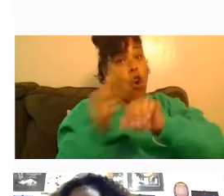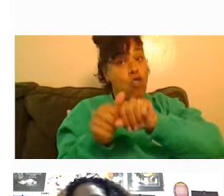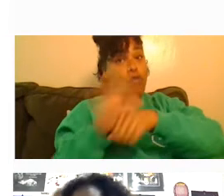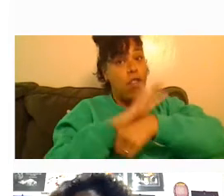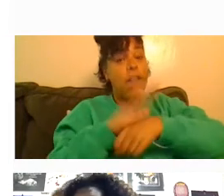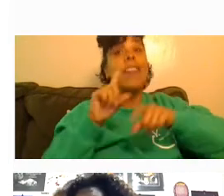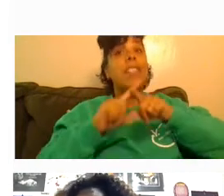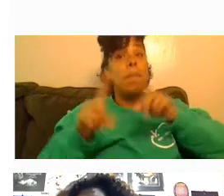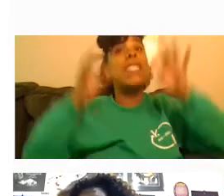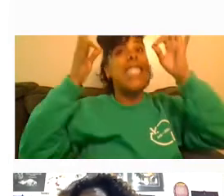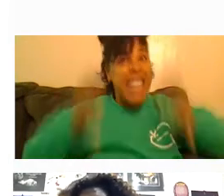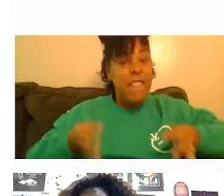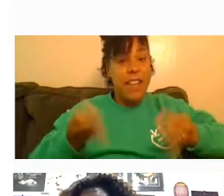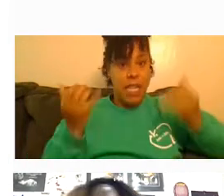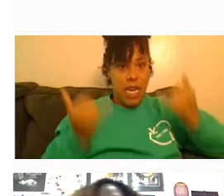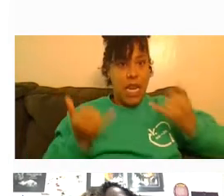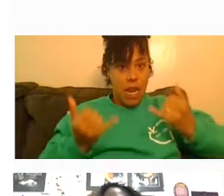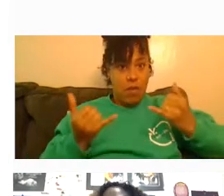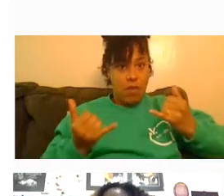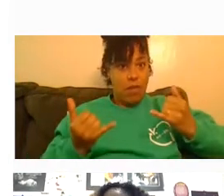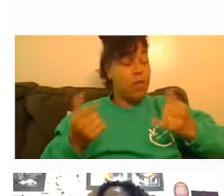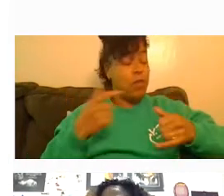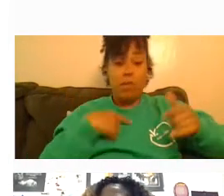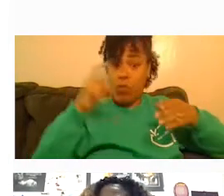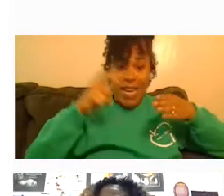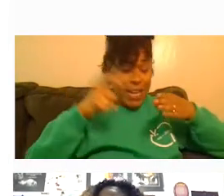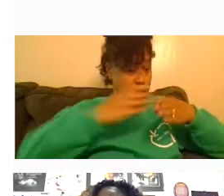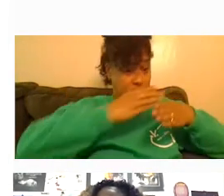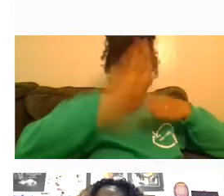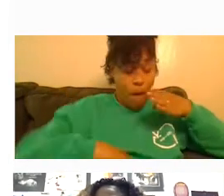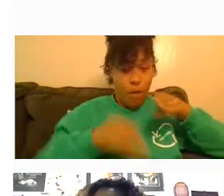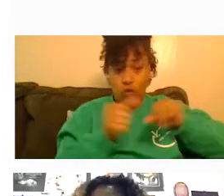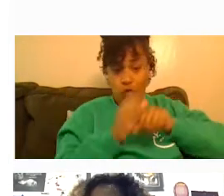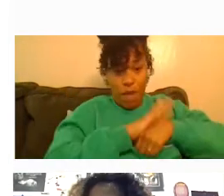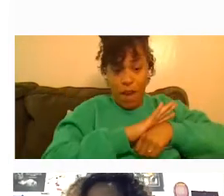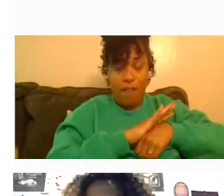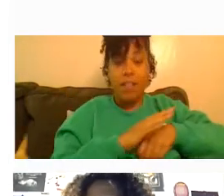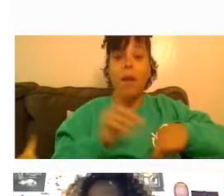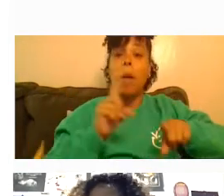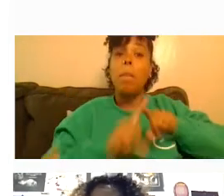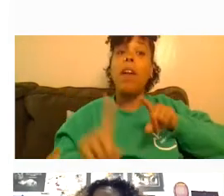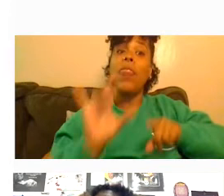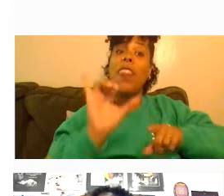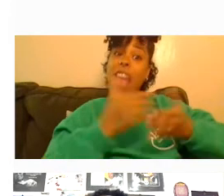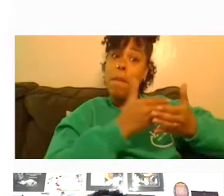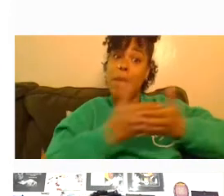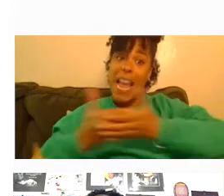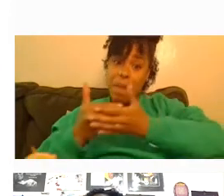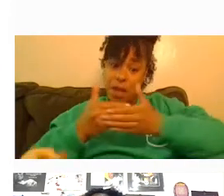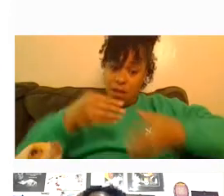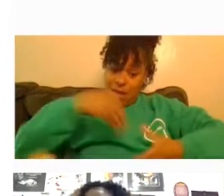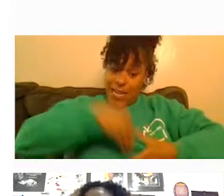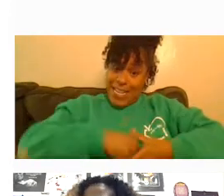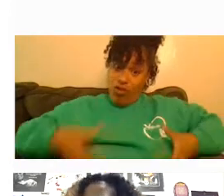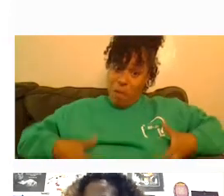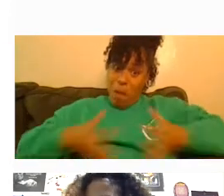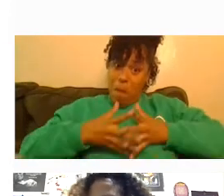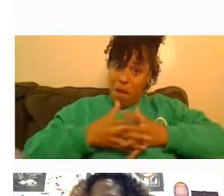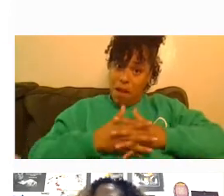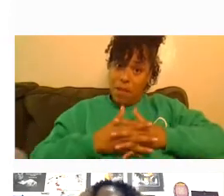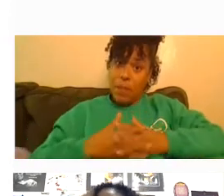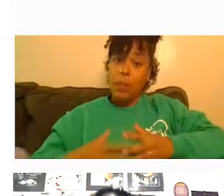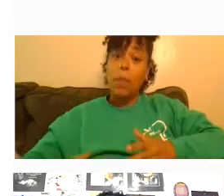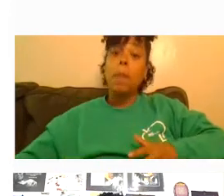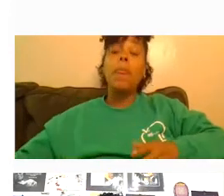pandemic to be over. And that baby in my baby's stomach, when I first accepted that